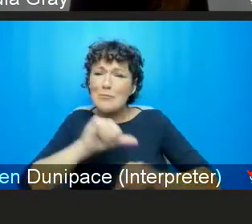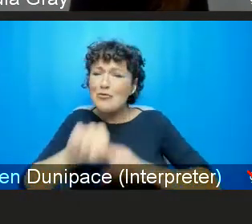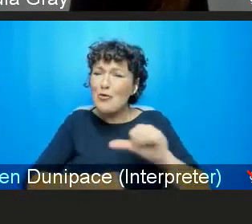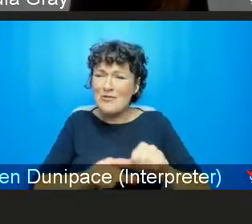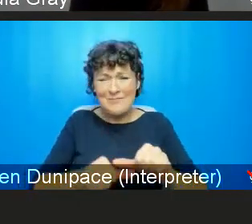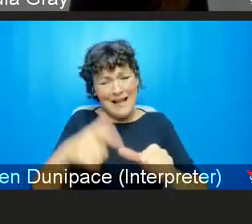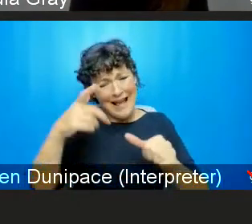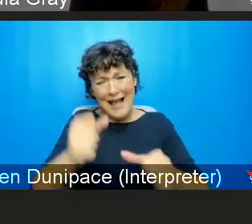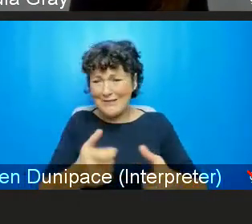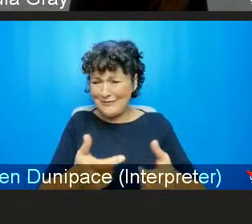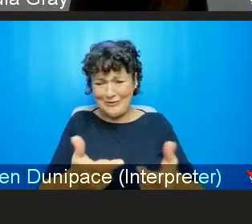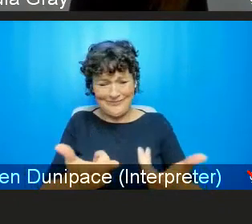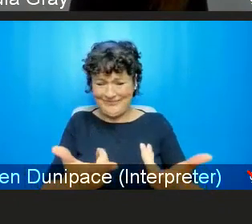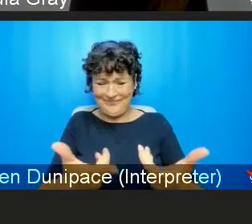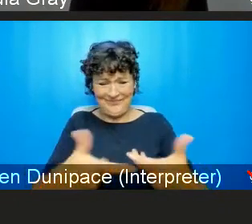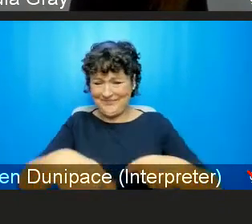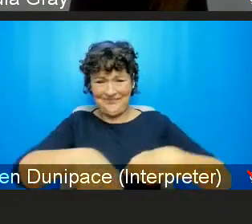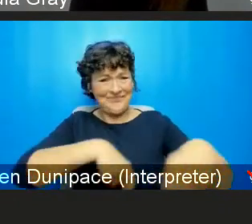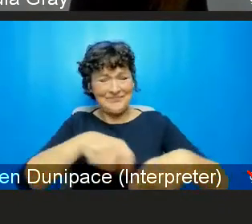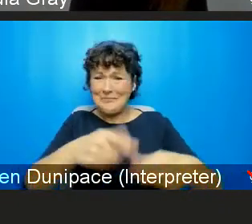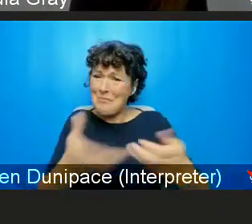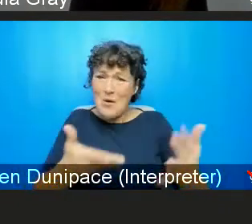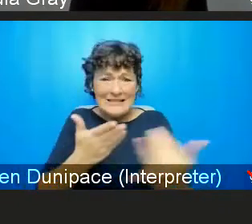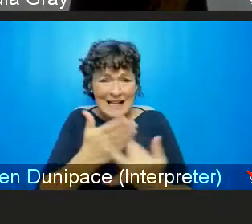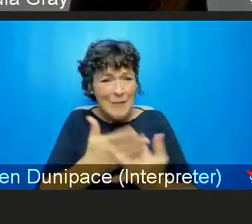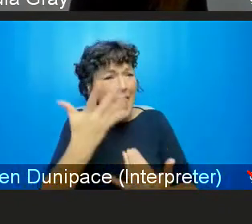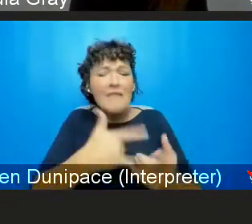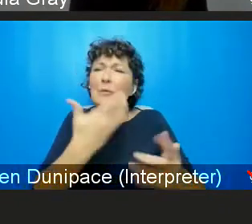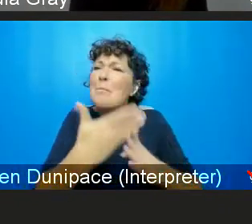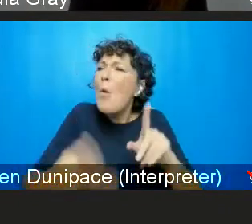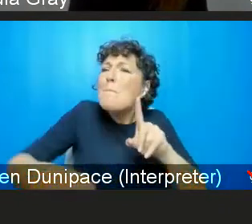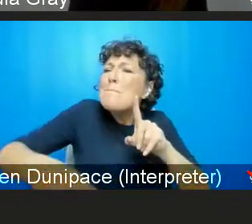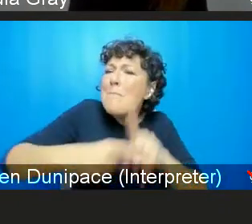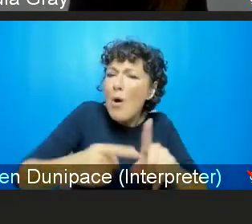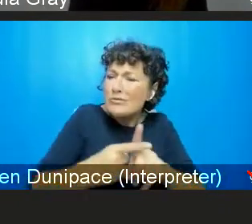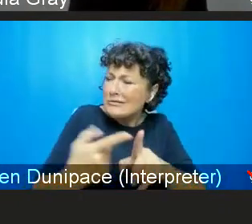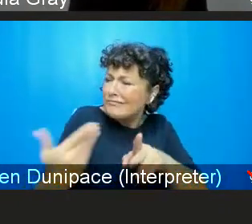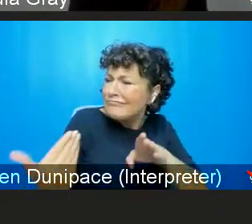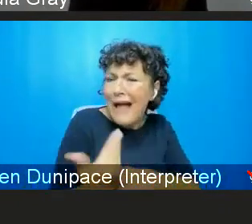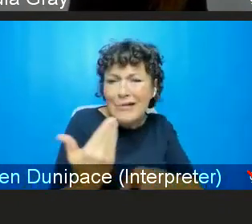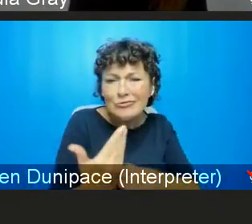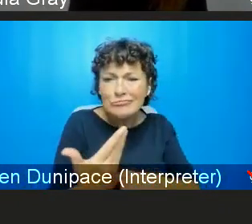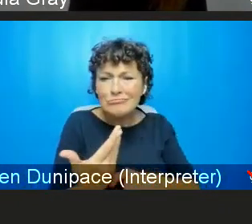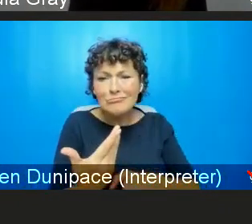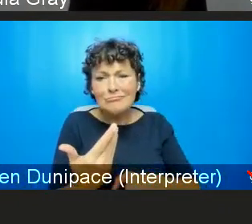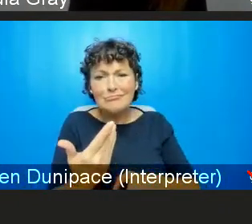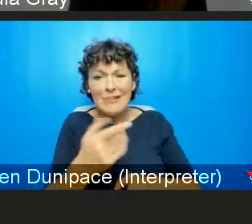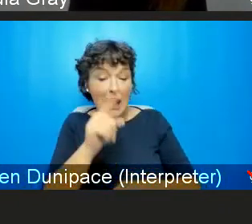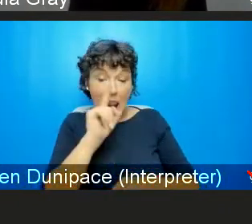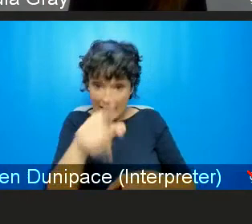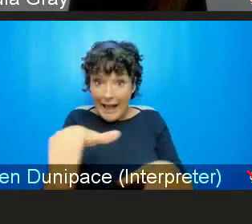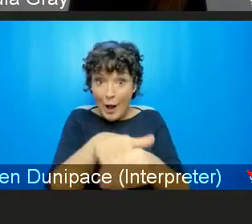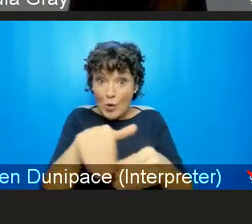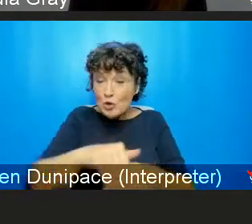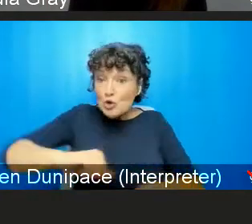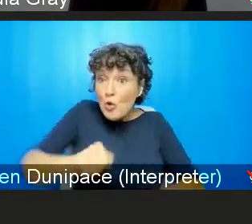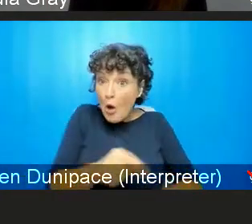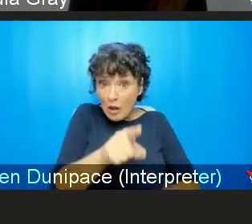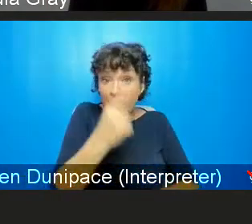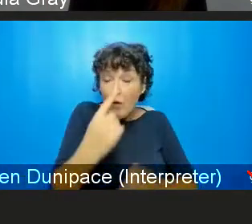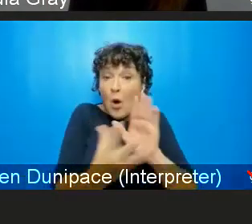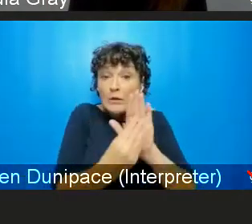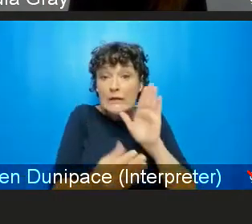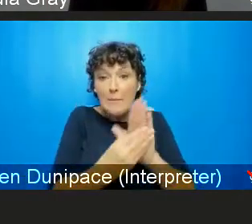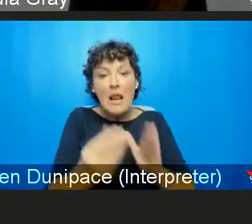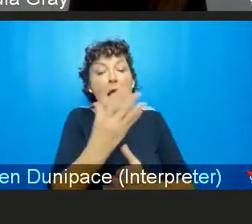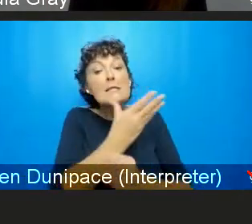accessible, more positive action, stuff like Inclusion Scotland are doing with ring fencing positions